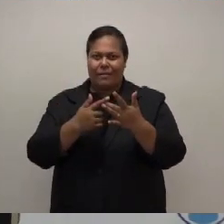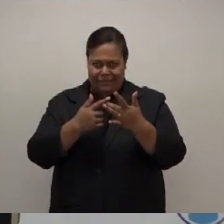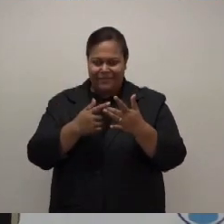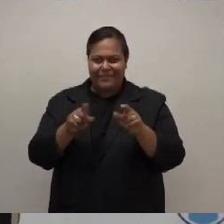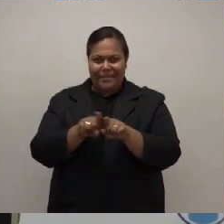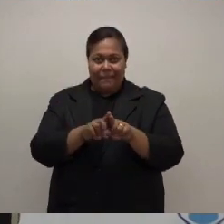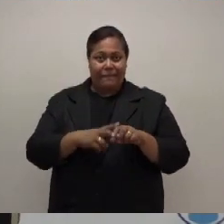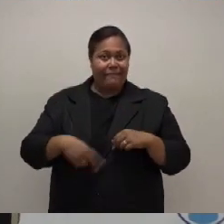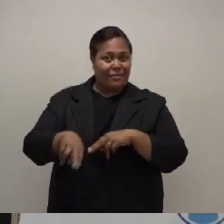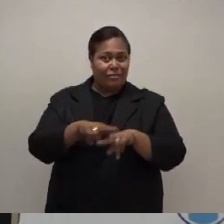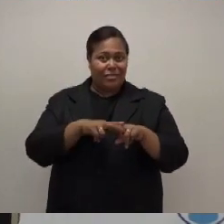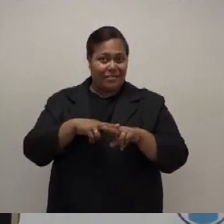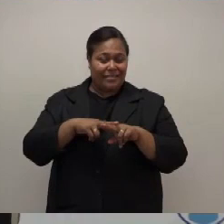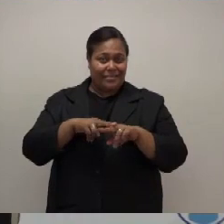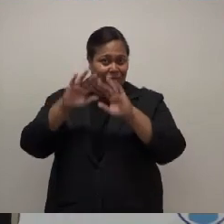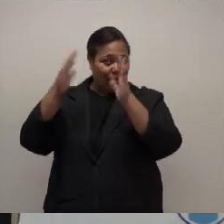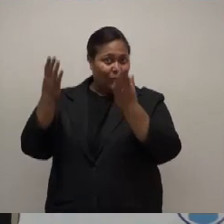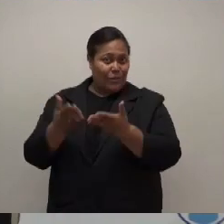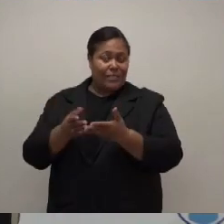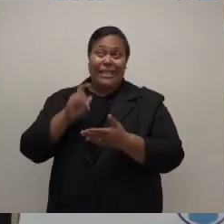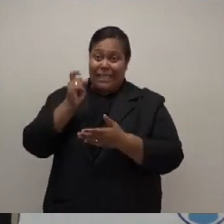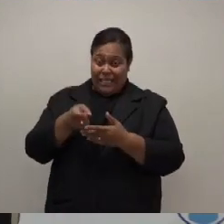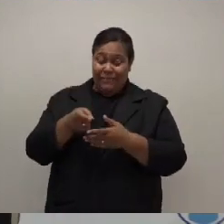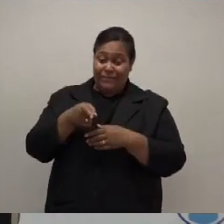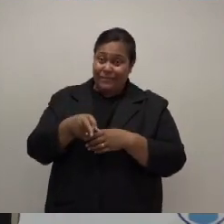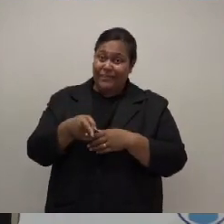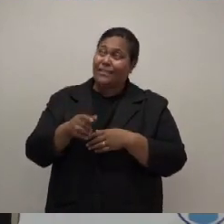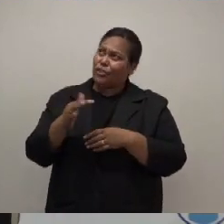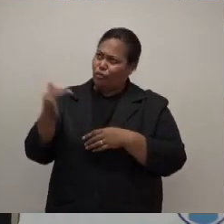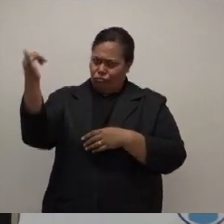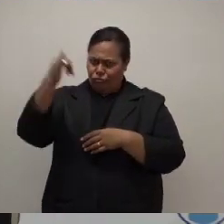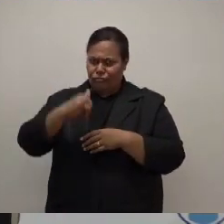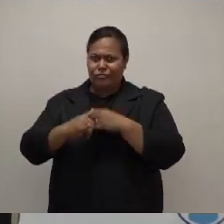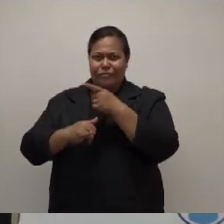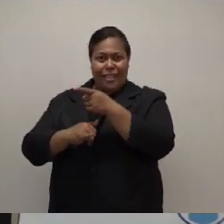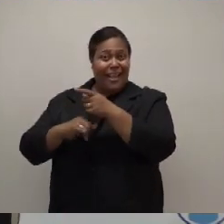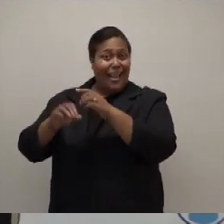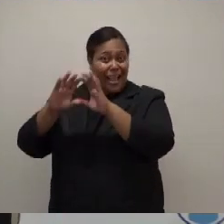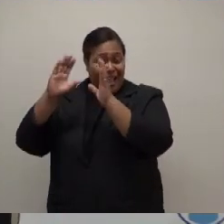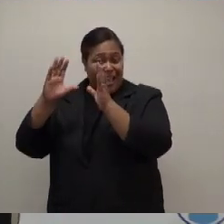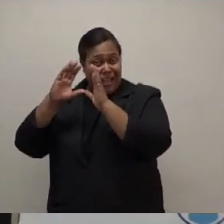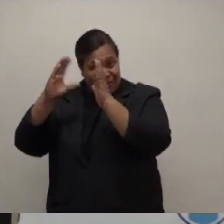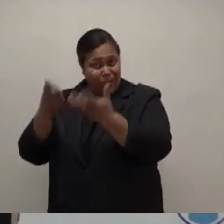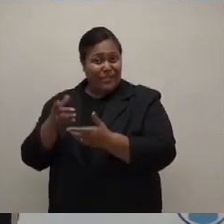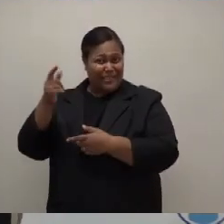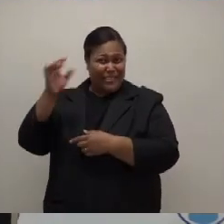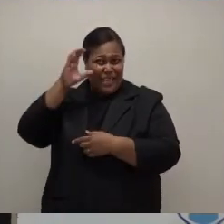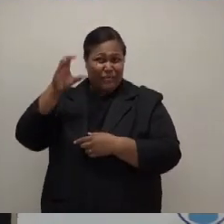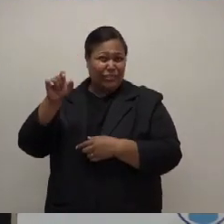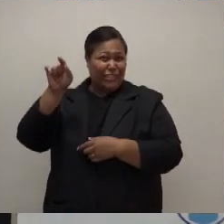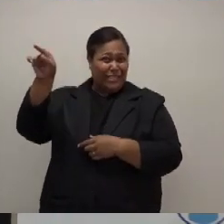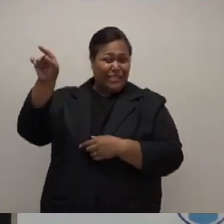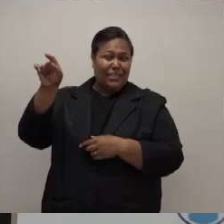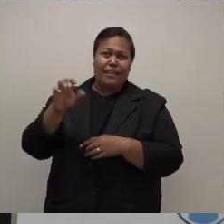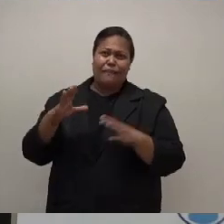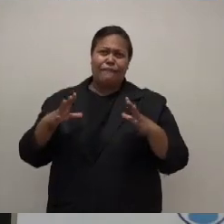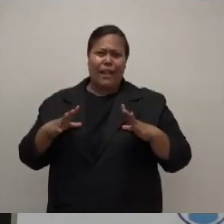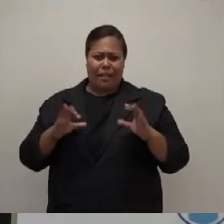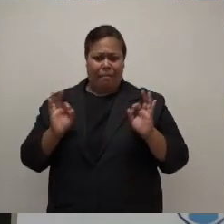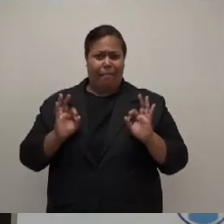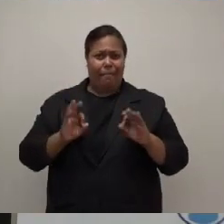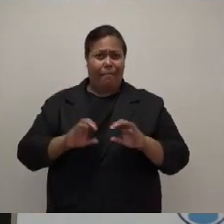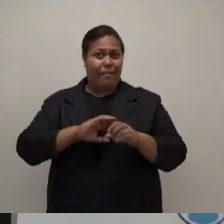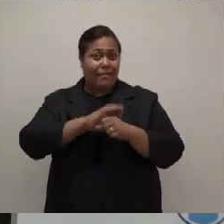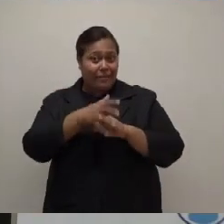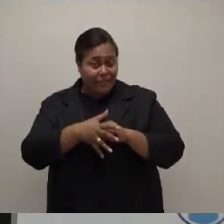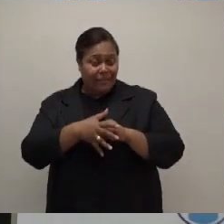Travelers from countries which earn this status will be allowed to enter Fiji without spending time in quarantine, so long as they present a